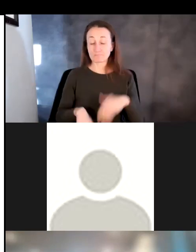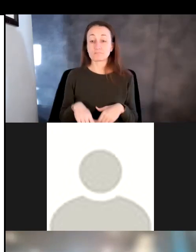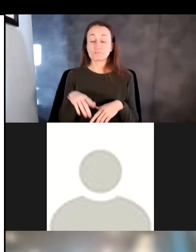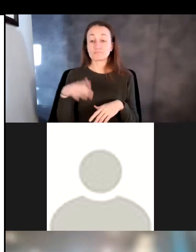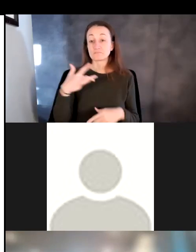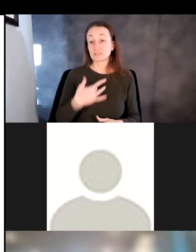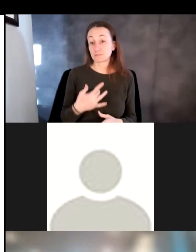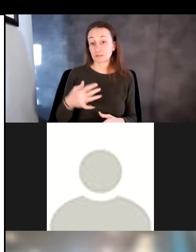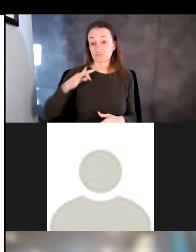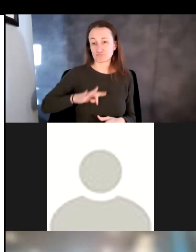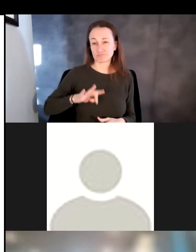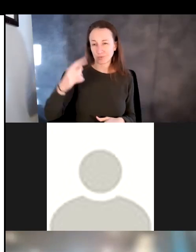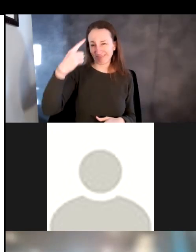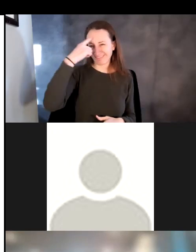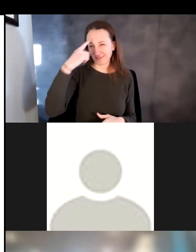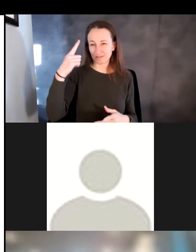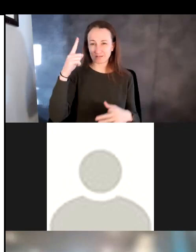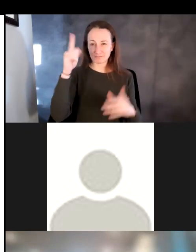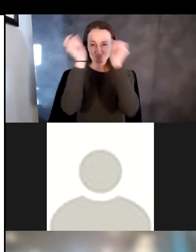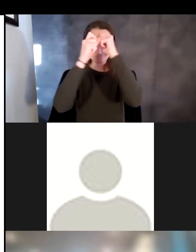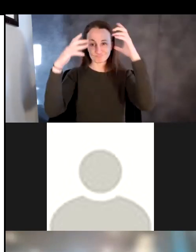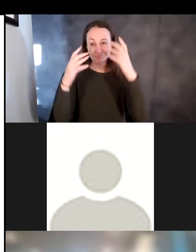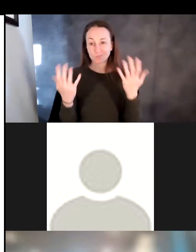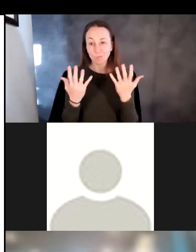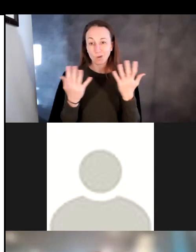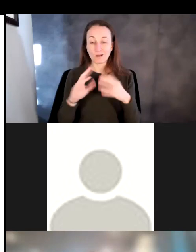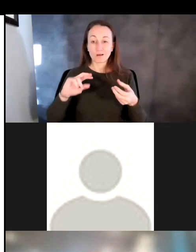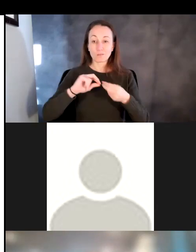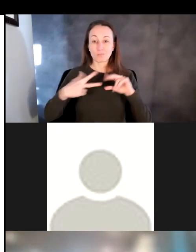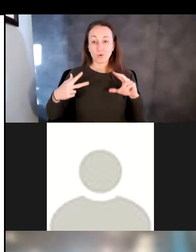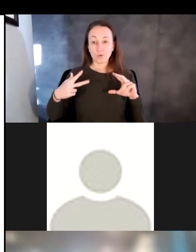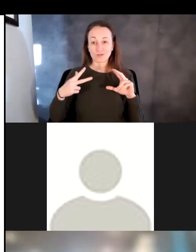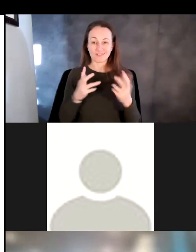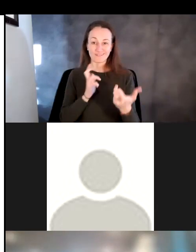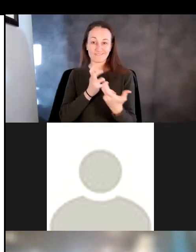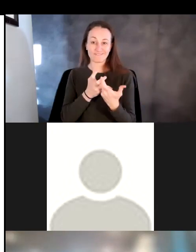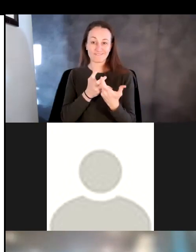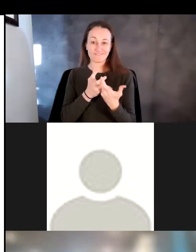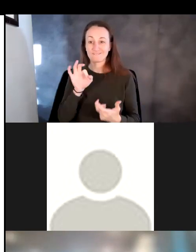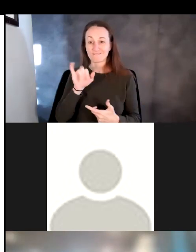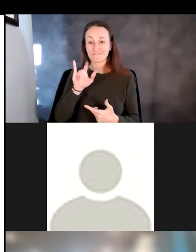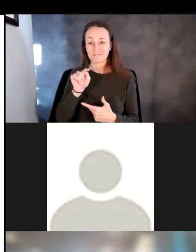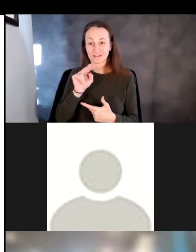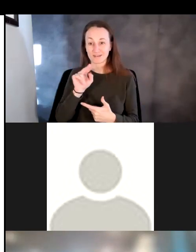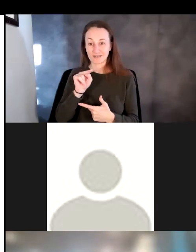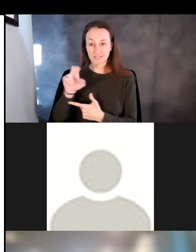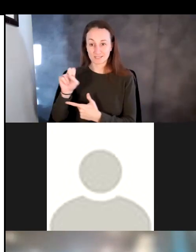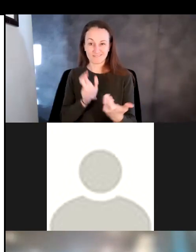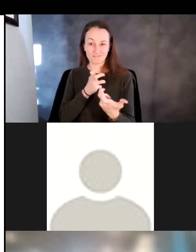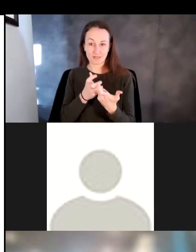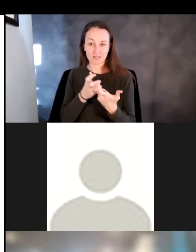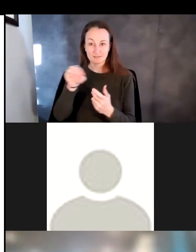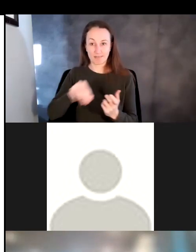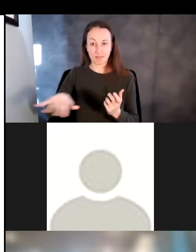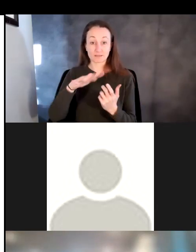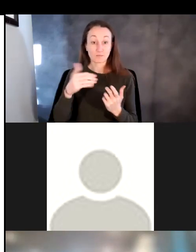about this, conceptualize it as this protein fitness landscape, where say we have our